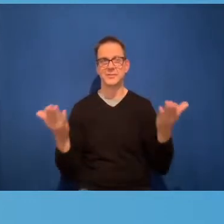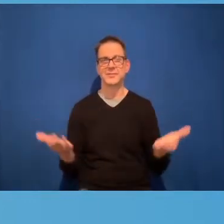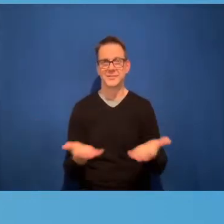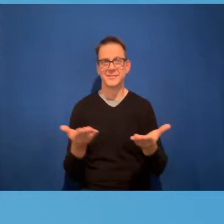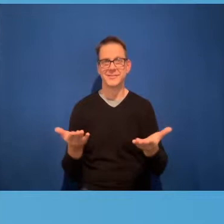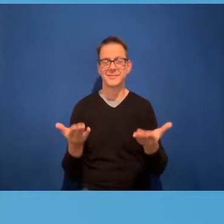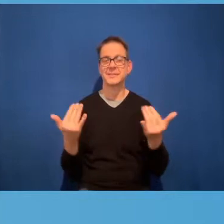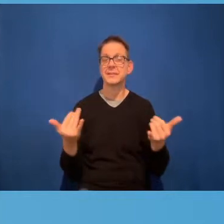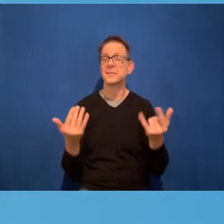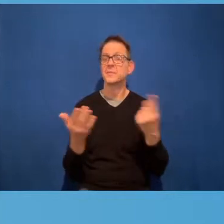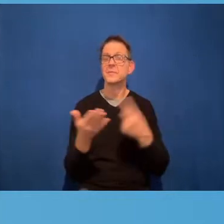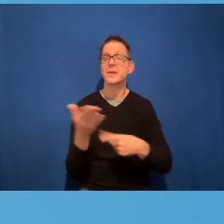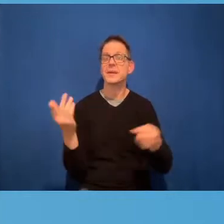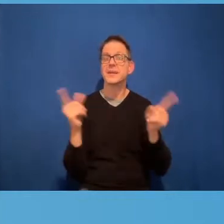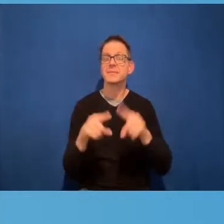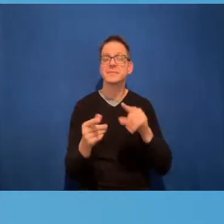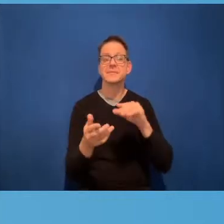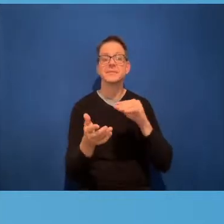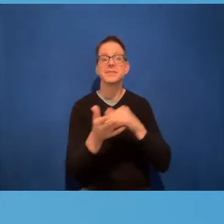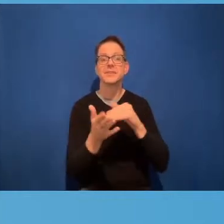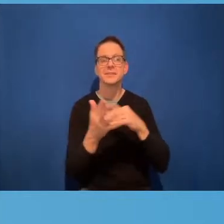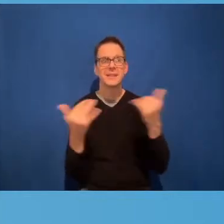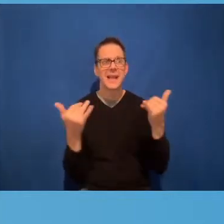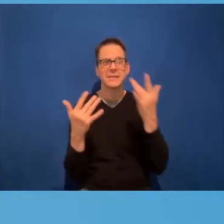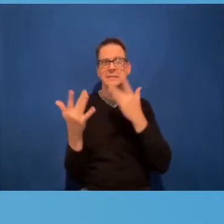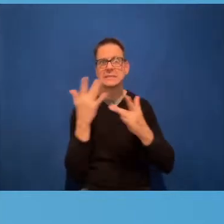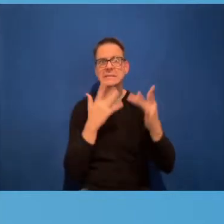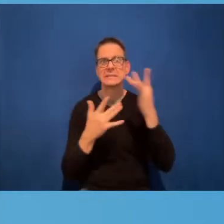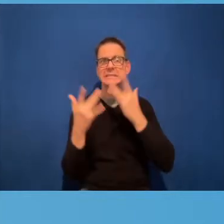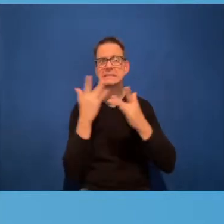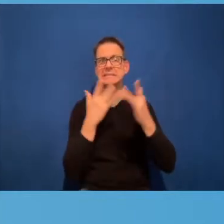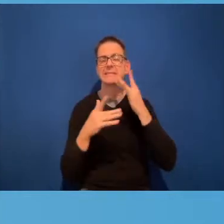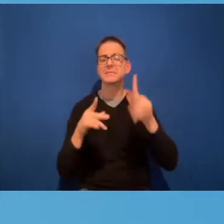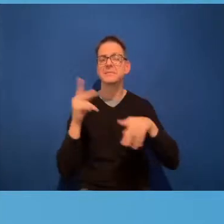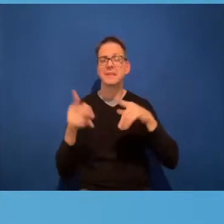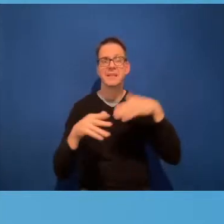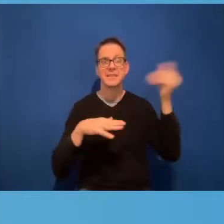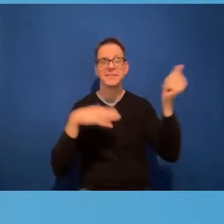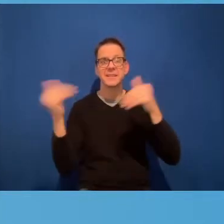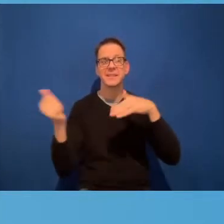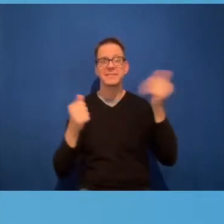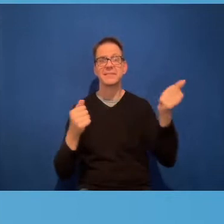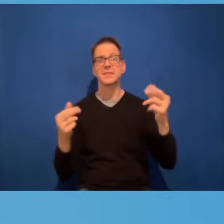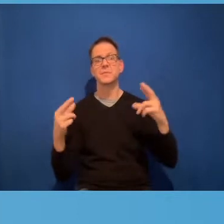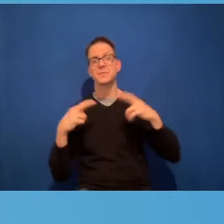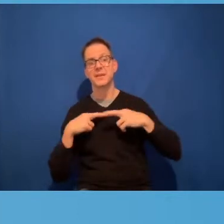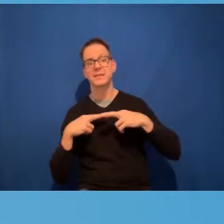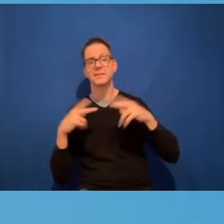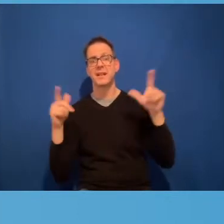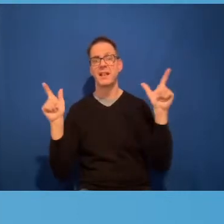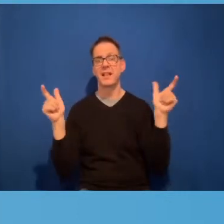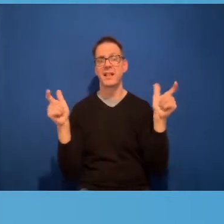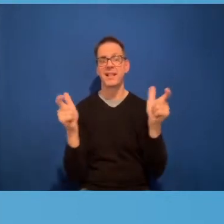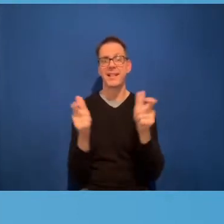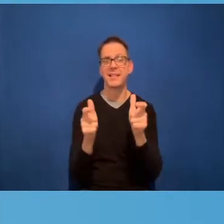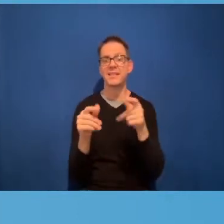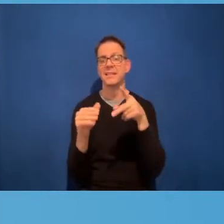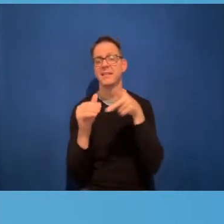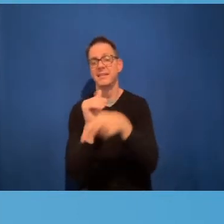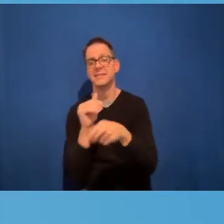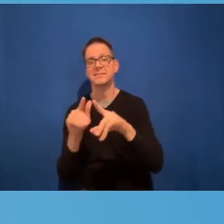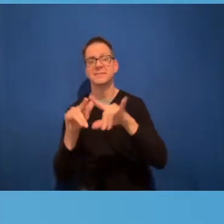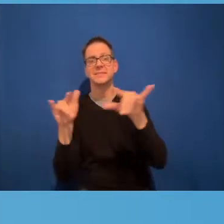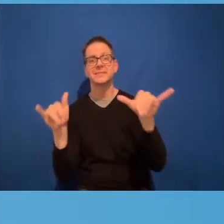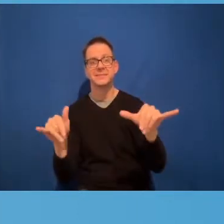all, there is a shortage of doctors. People are leaving and retiring and scaling down and cutting back their practice and so on. There's now lots